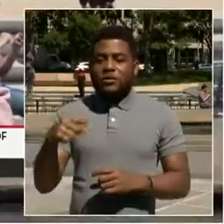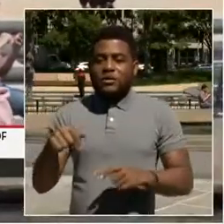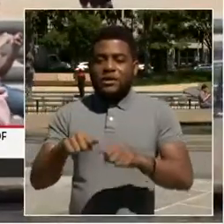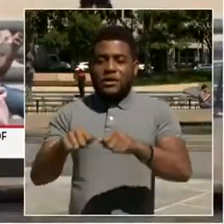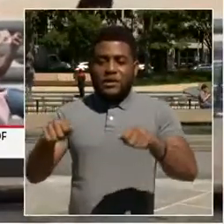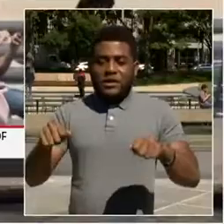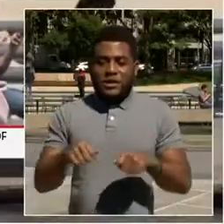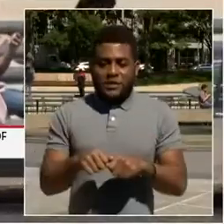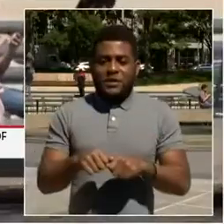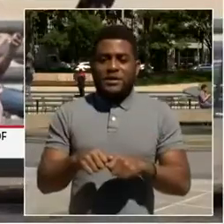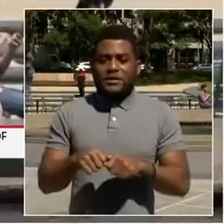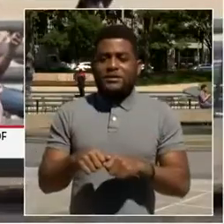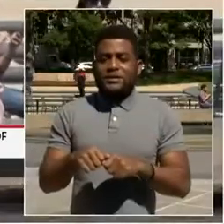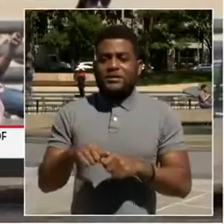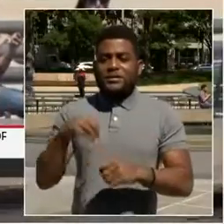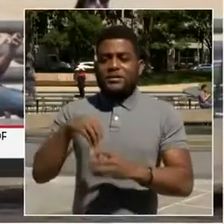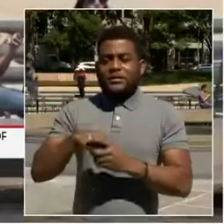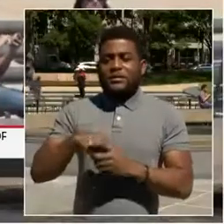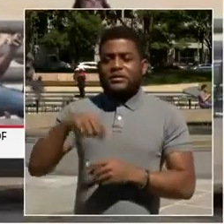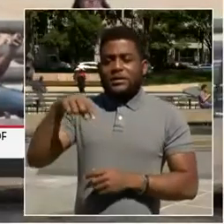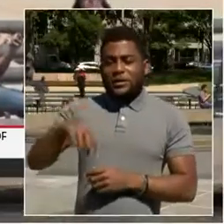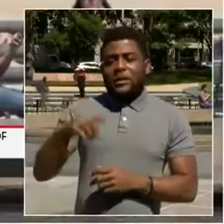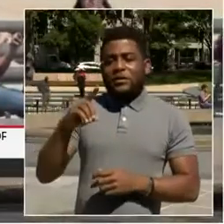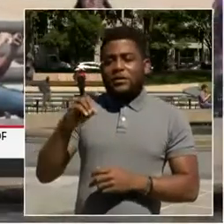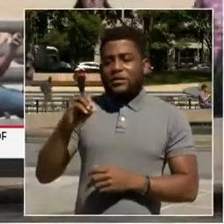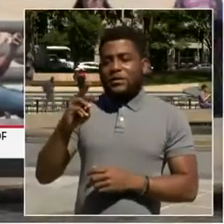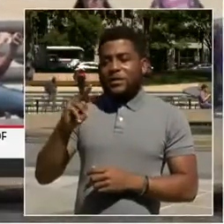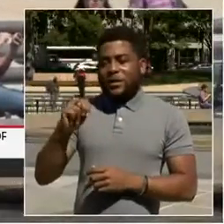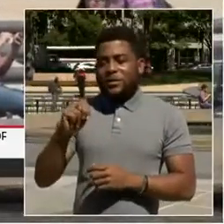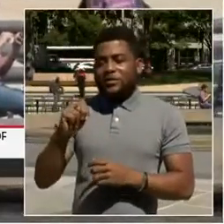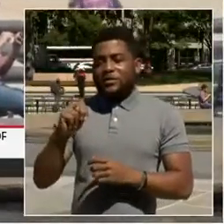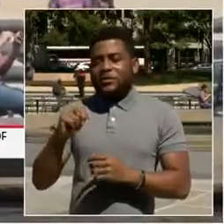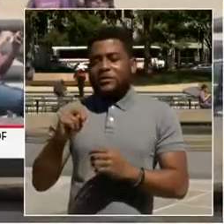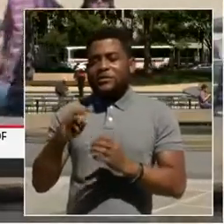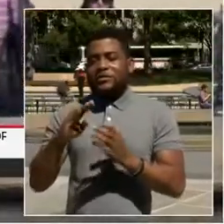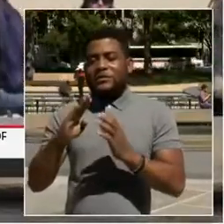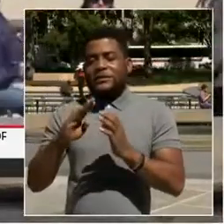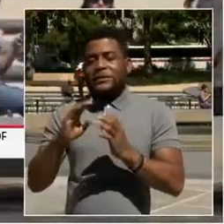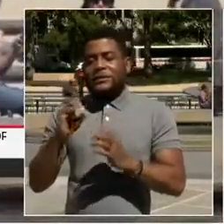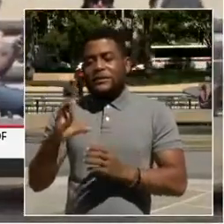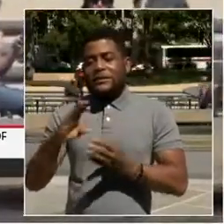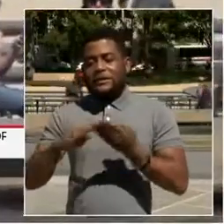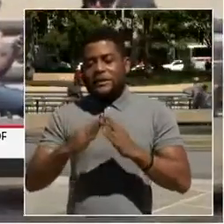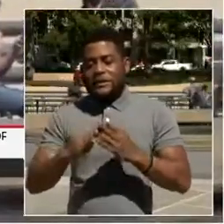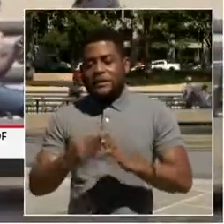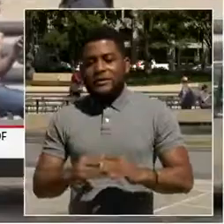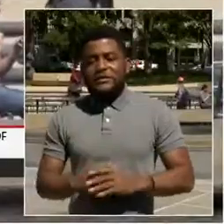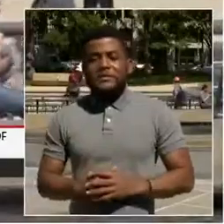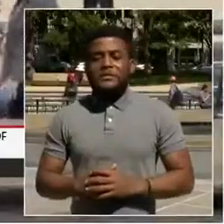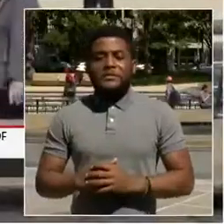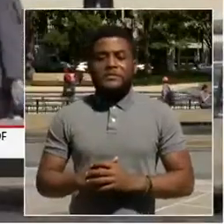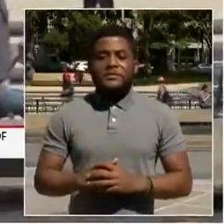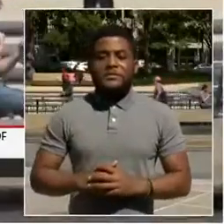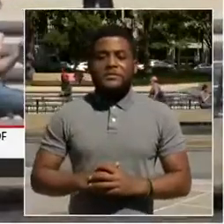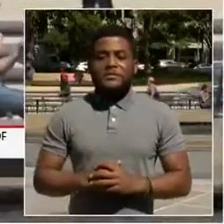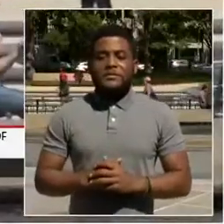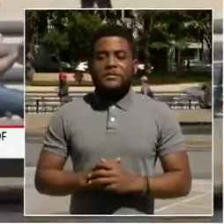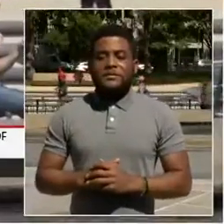downtown D.C. The long-awaited rehabilitation of this historic urban